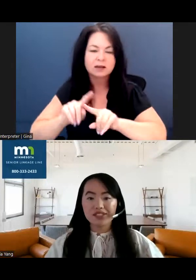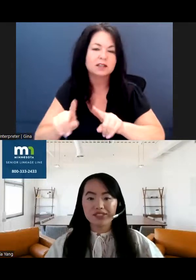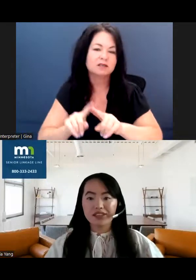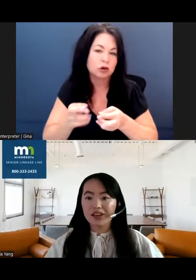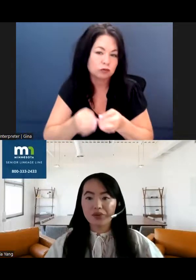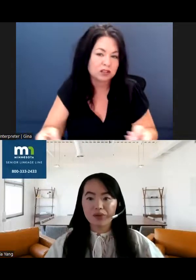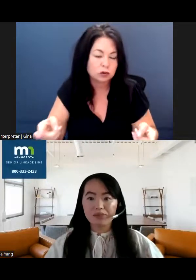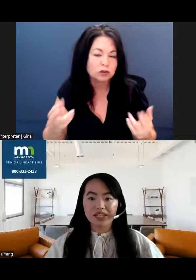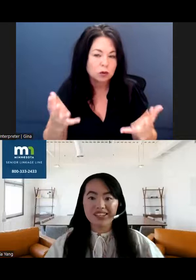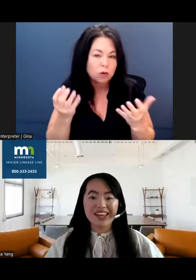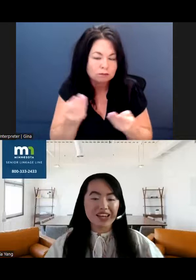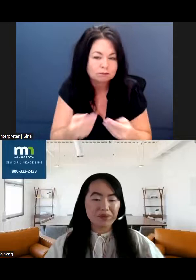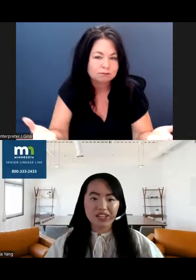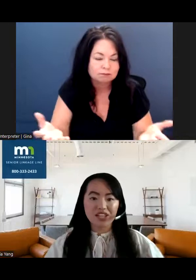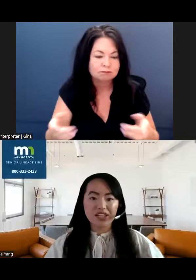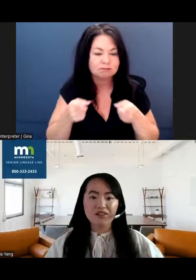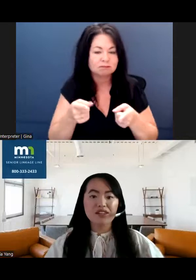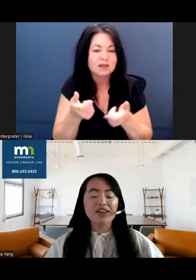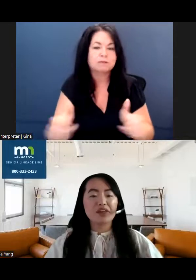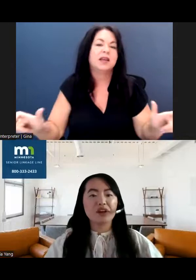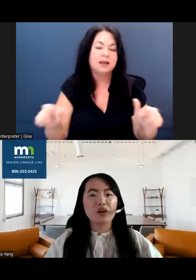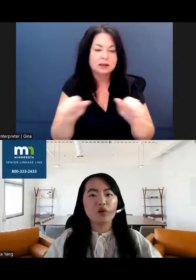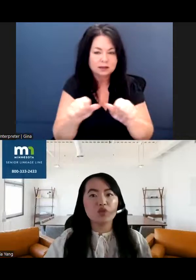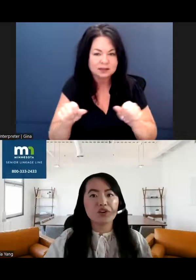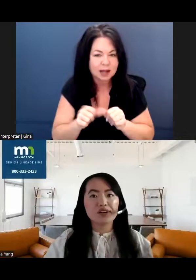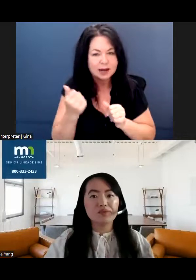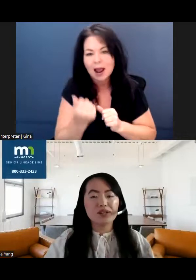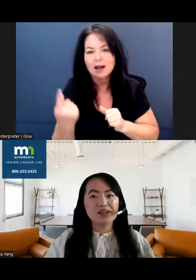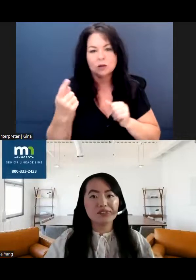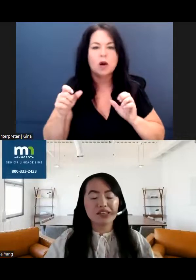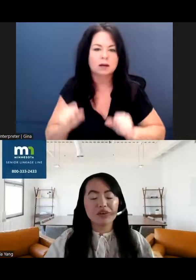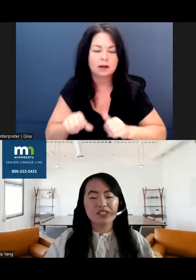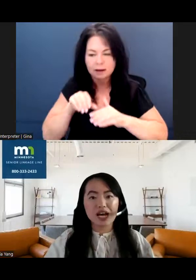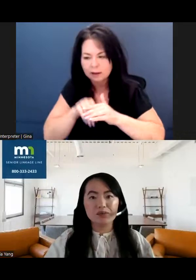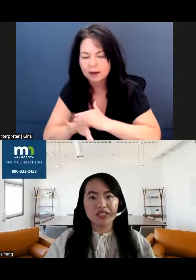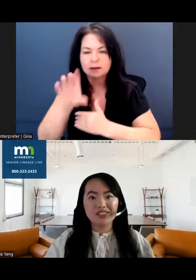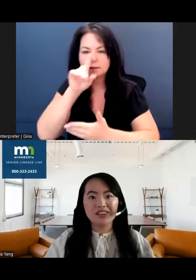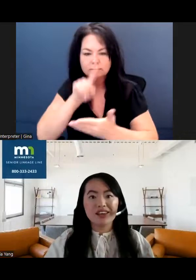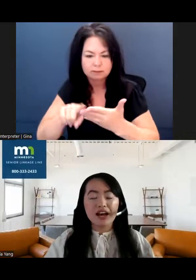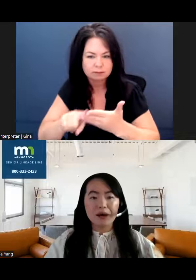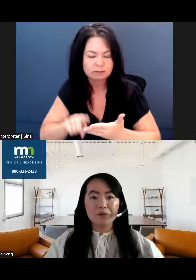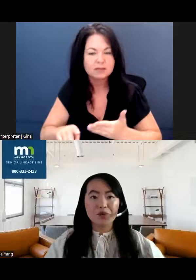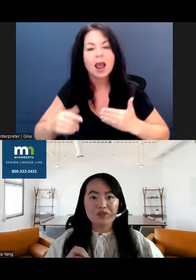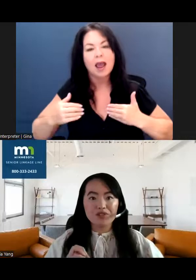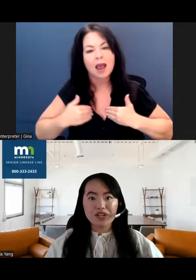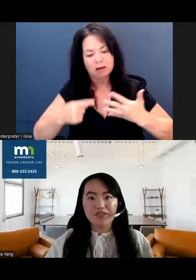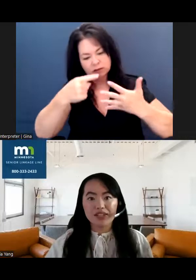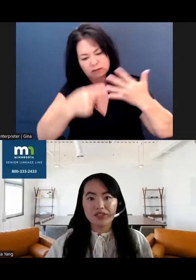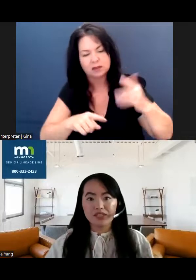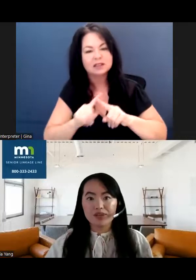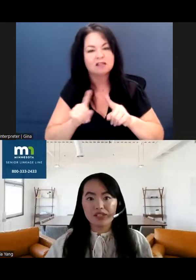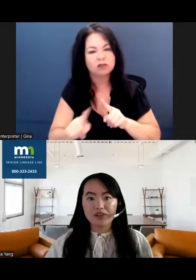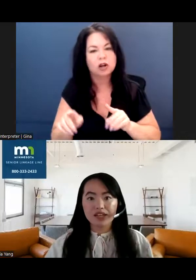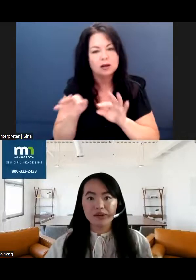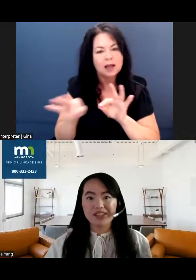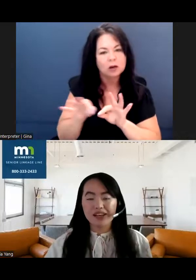that this is a great website anyone can check out. And there are over 100 language options. When you do navigate to